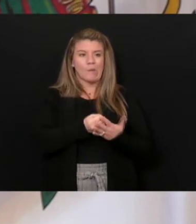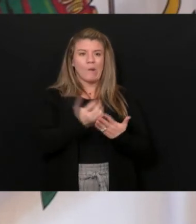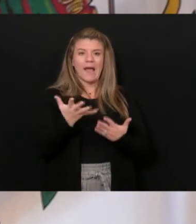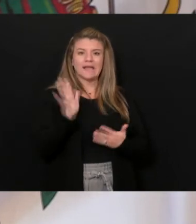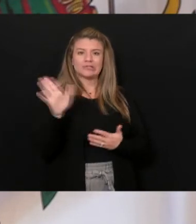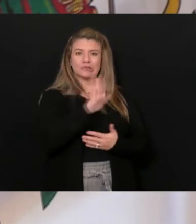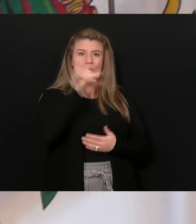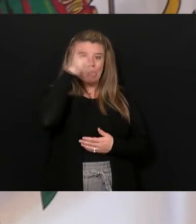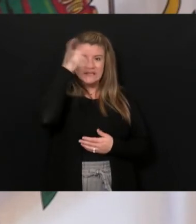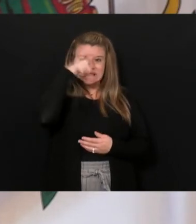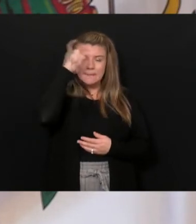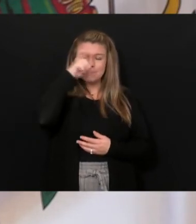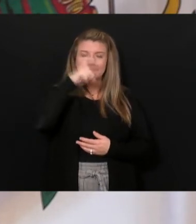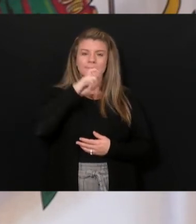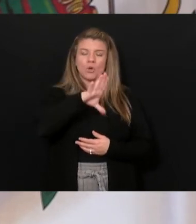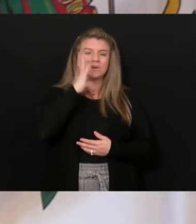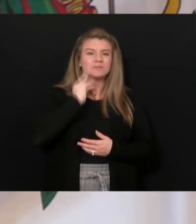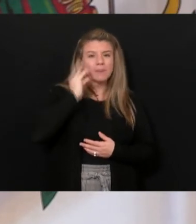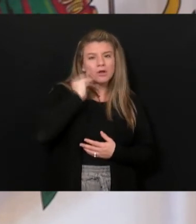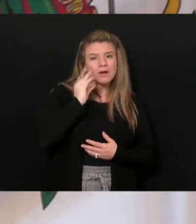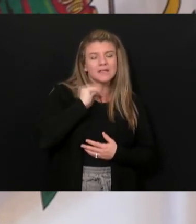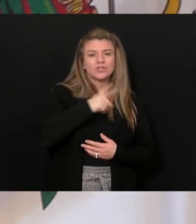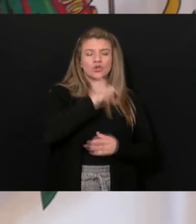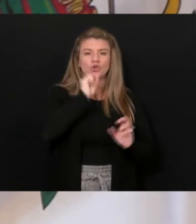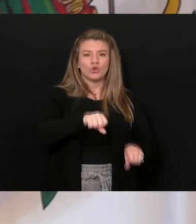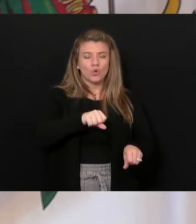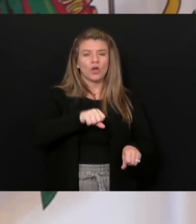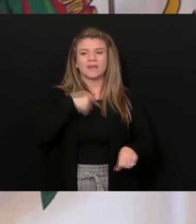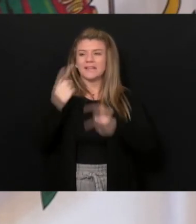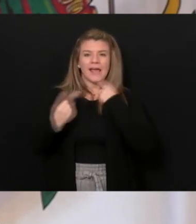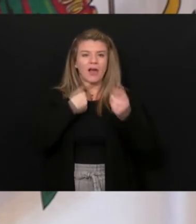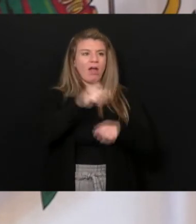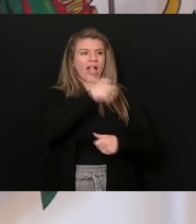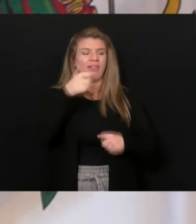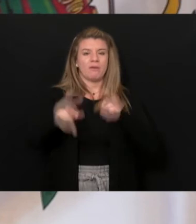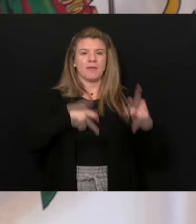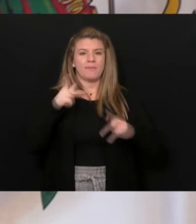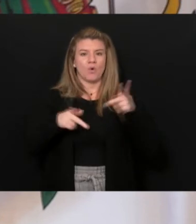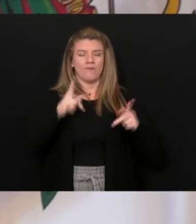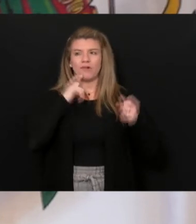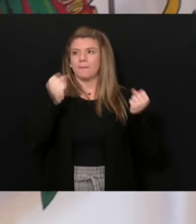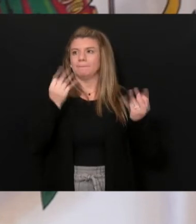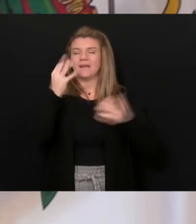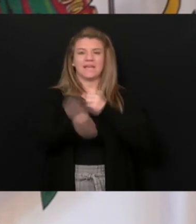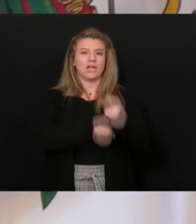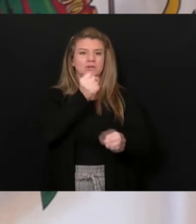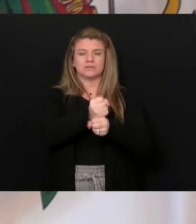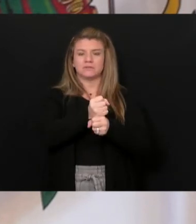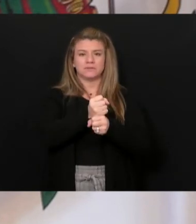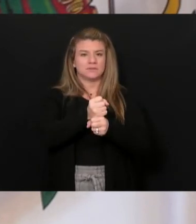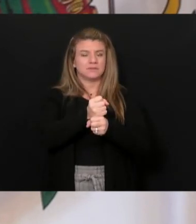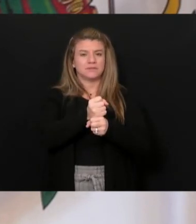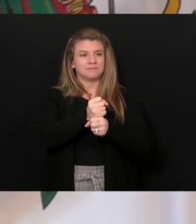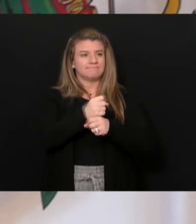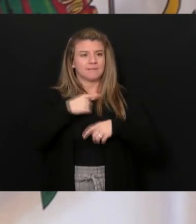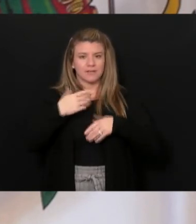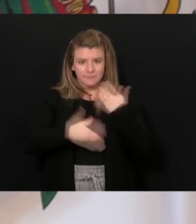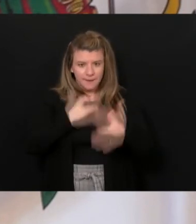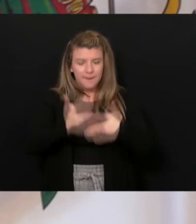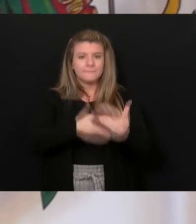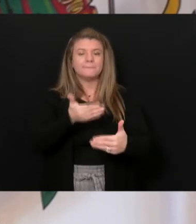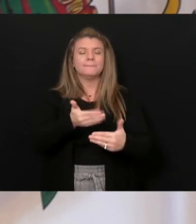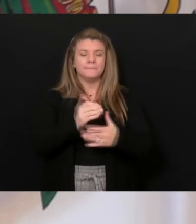wisdom, all the experience that you could tell many others about for years and years and decades to come?